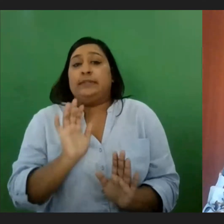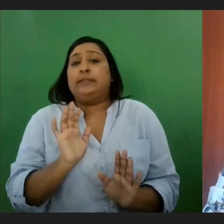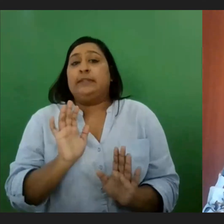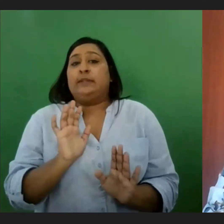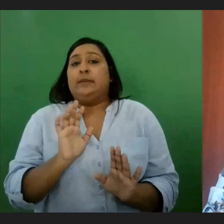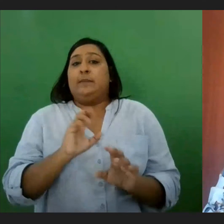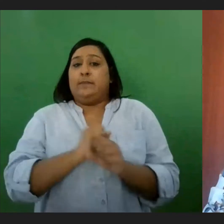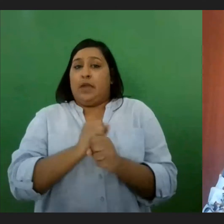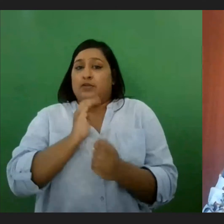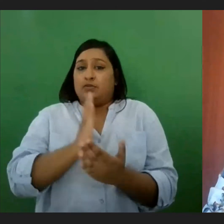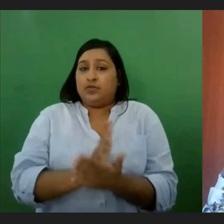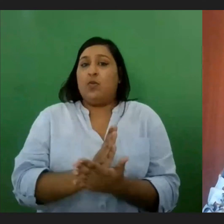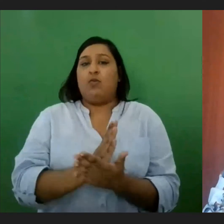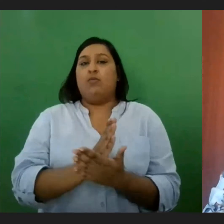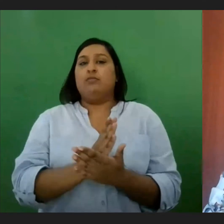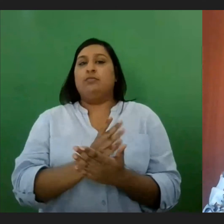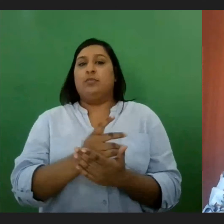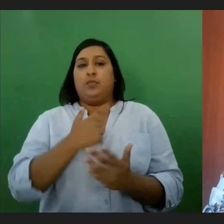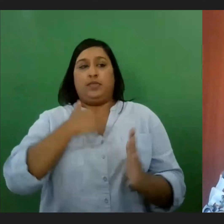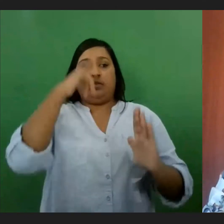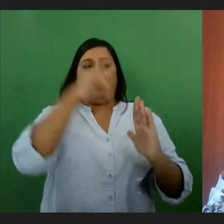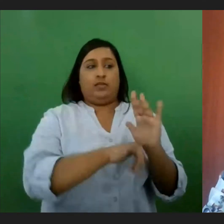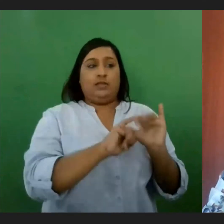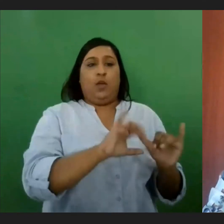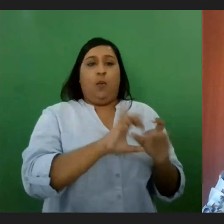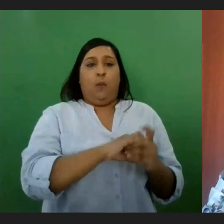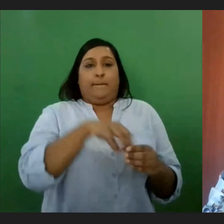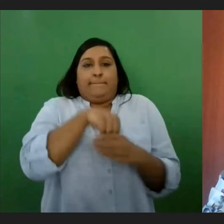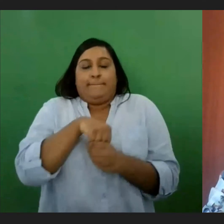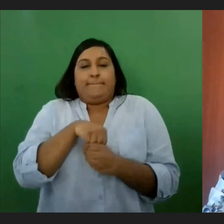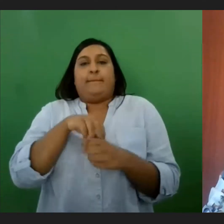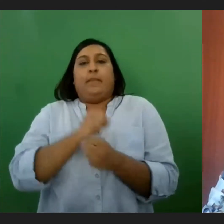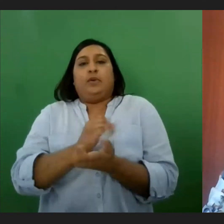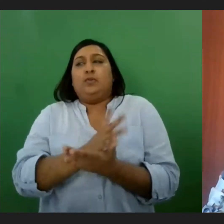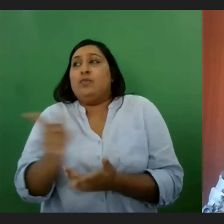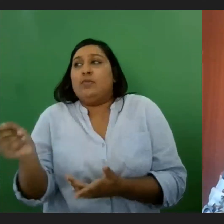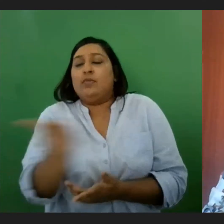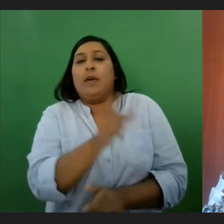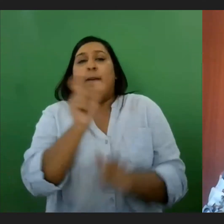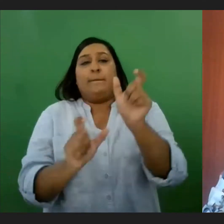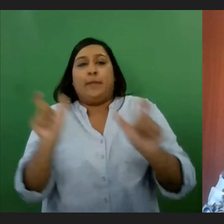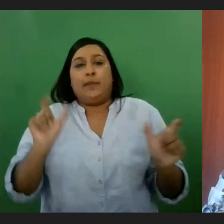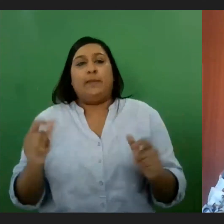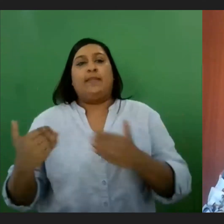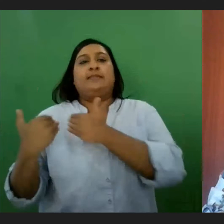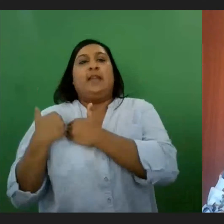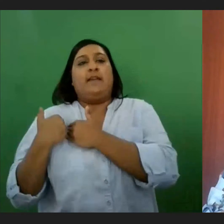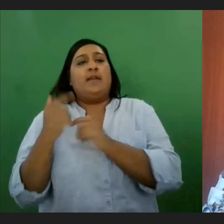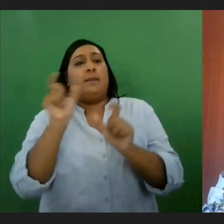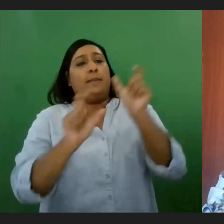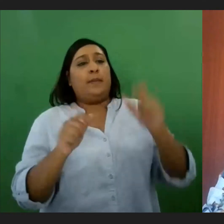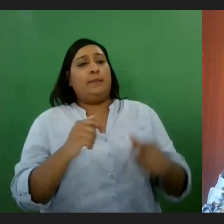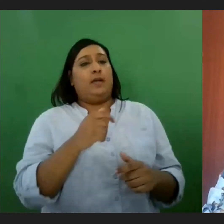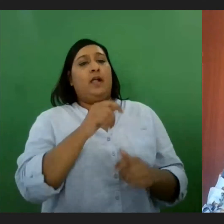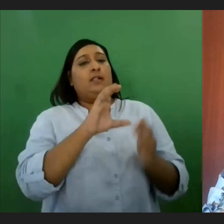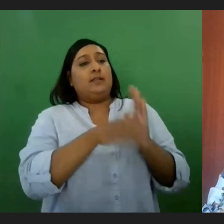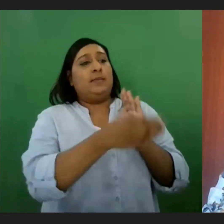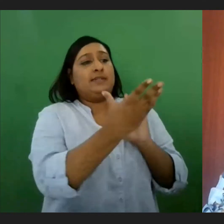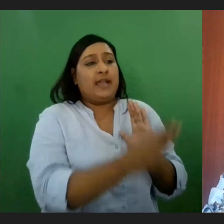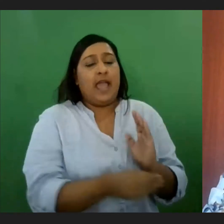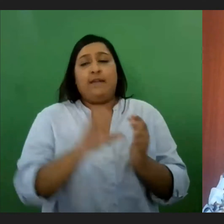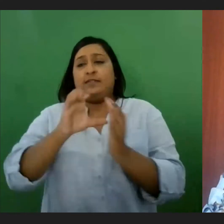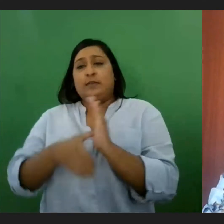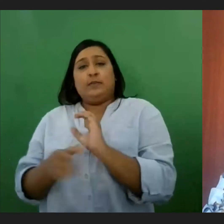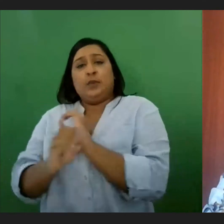ensuring safety and protection of all persons with and without disabilities living in the country.